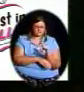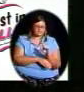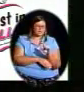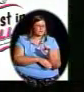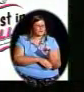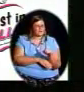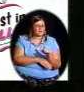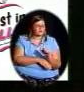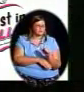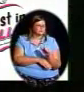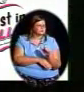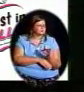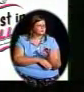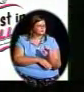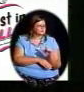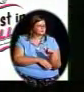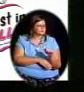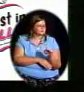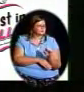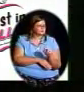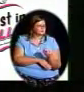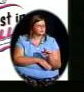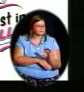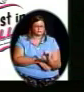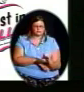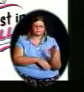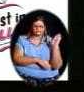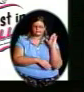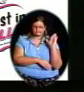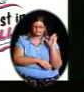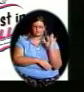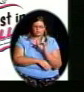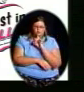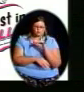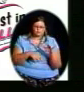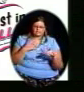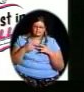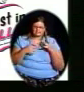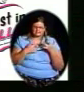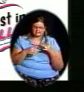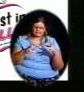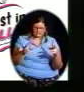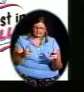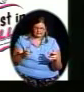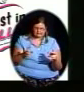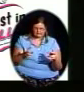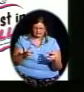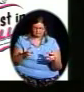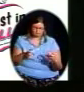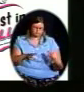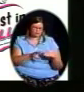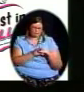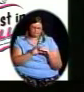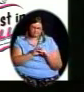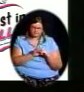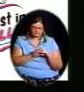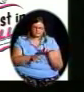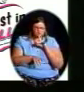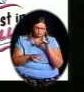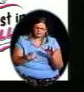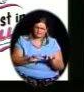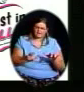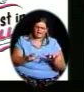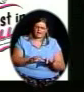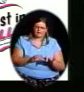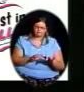has brought forth to us, and it is a very exciting theme, if you will, very futuristic, investing, very